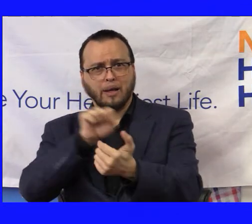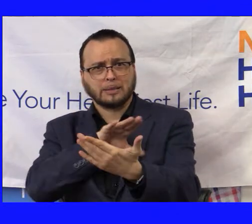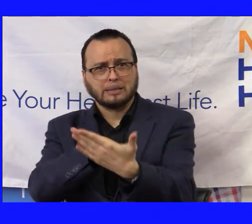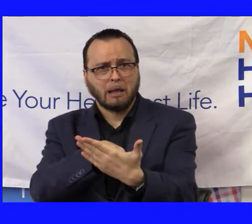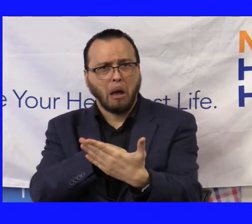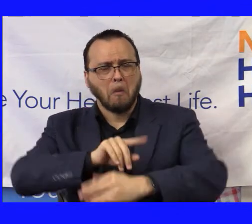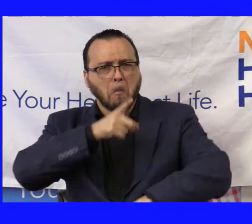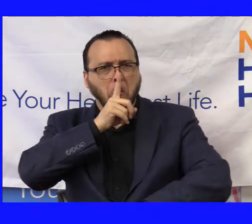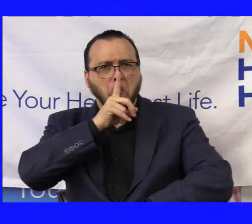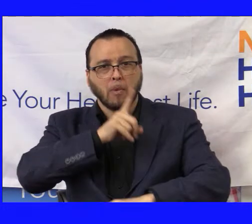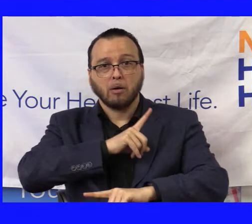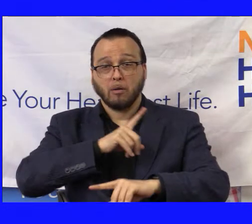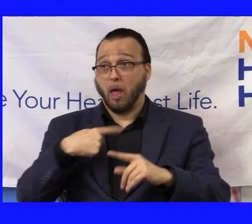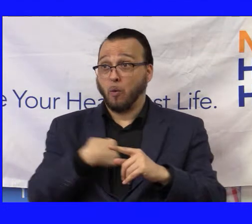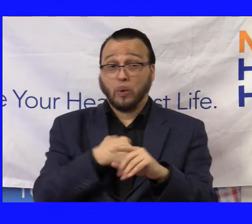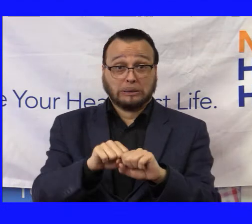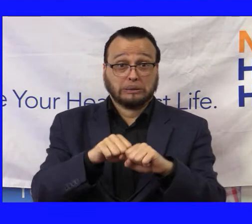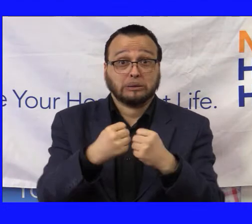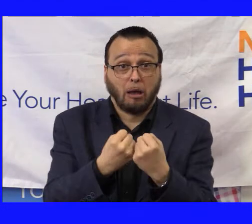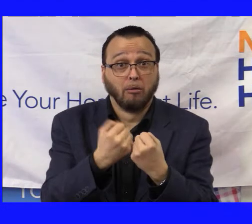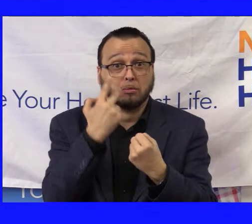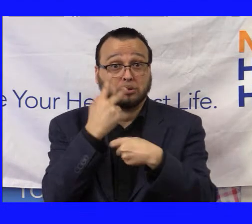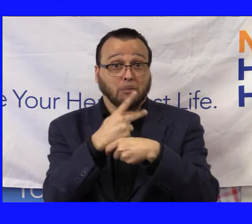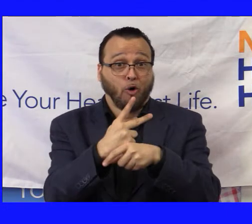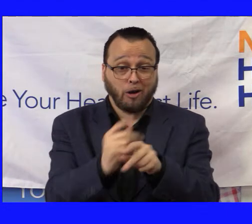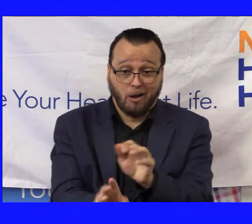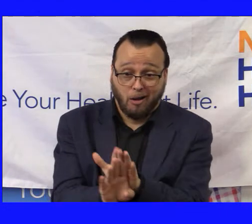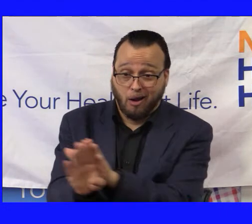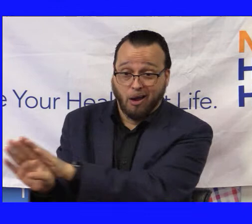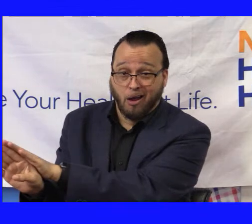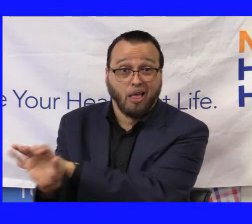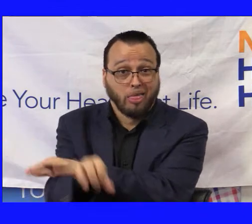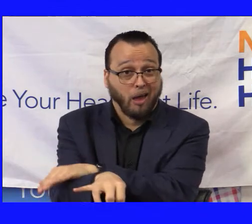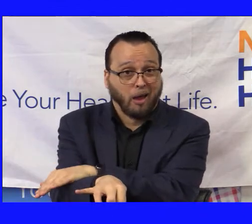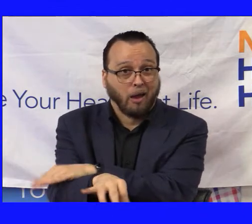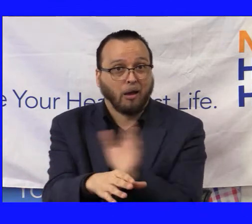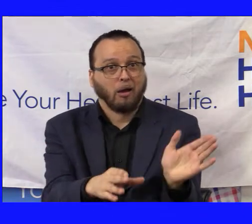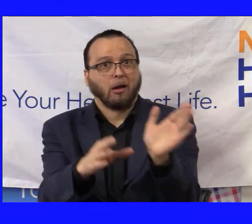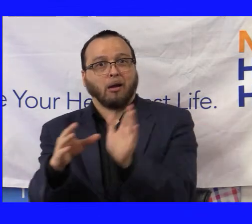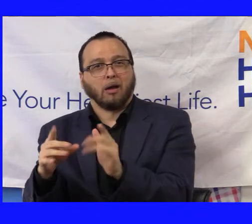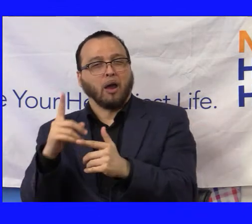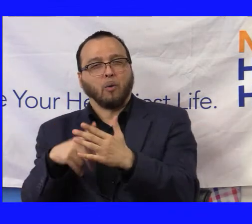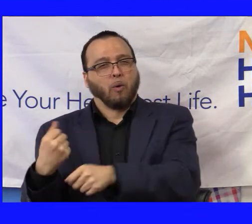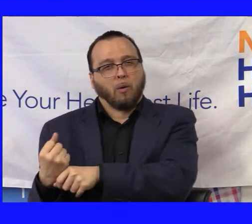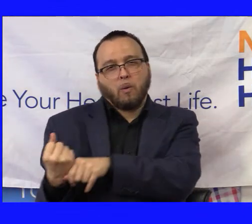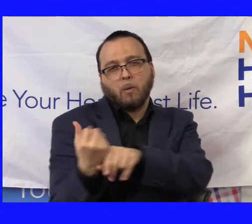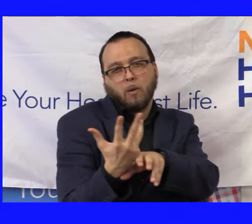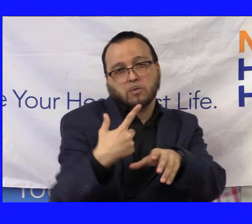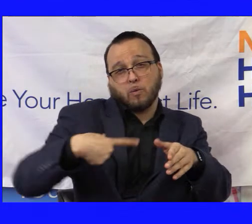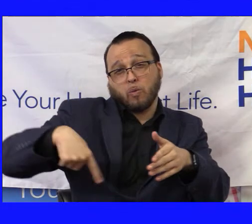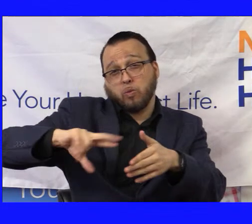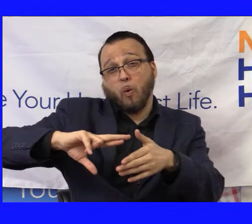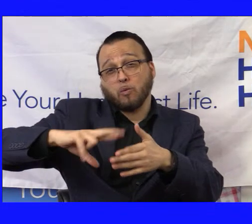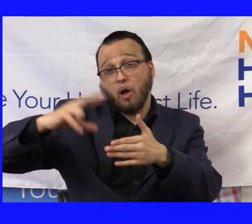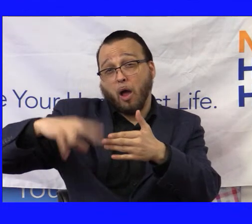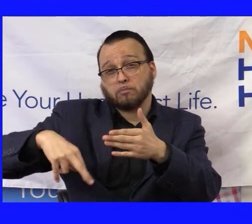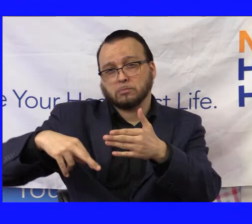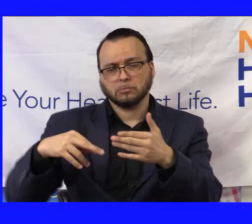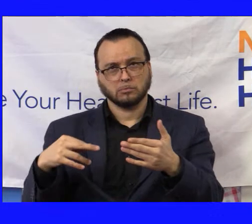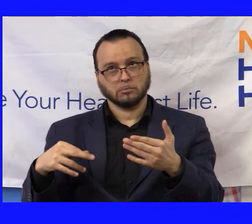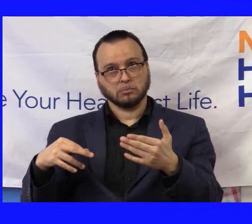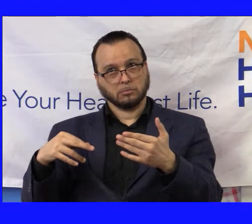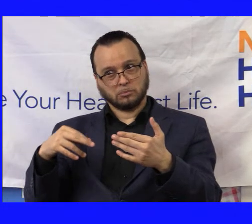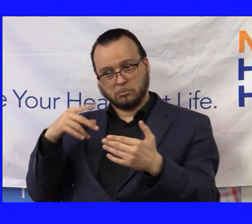all allowed as a society to flourish, and the things that are most likely driving these differential outcomes that exist across racial